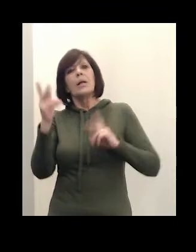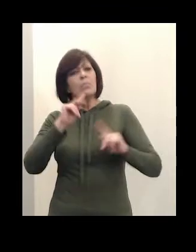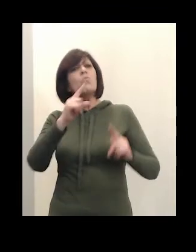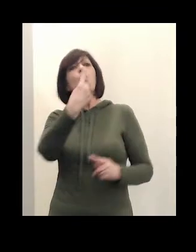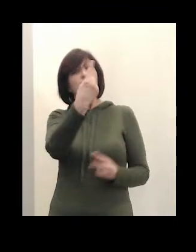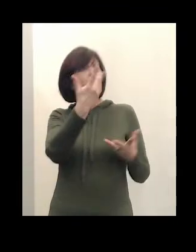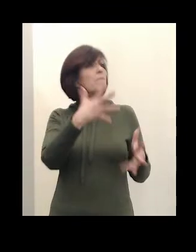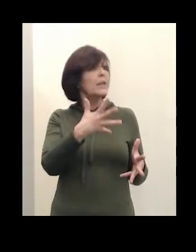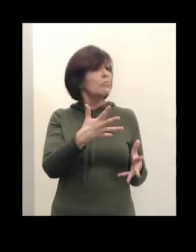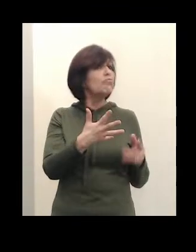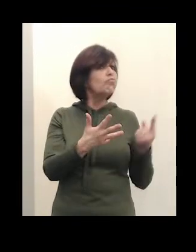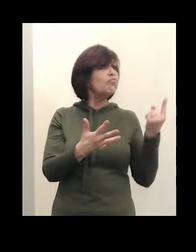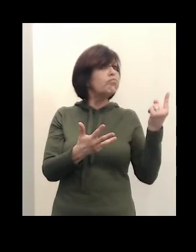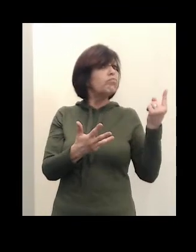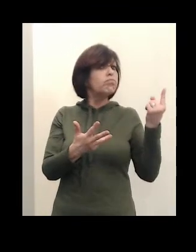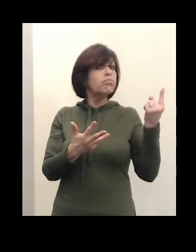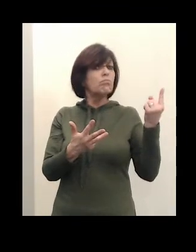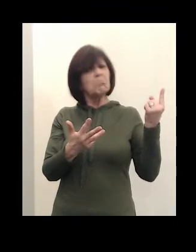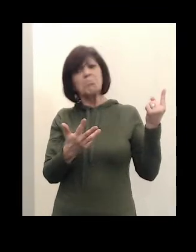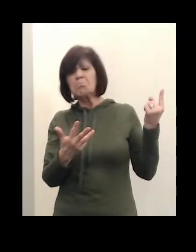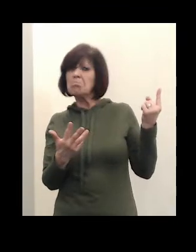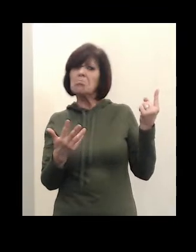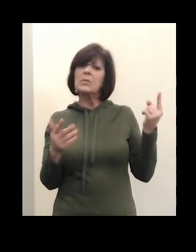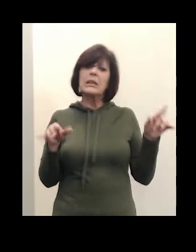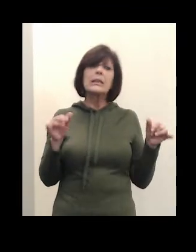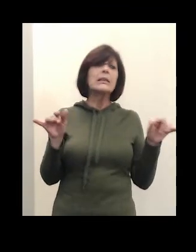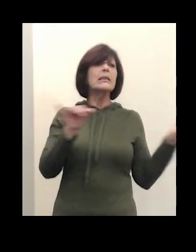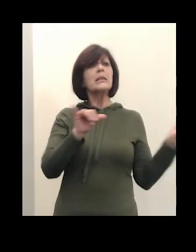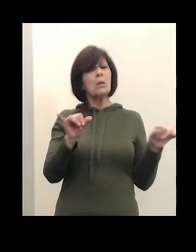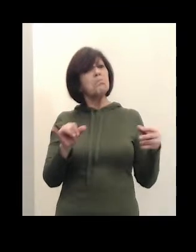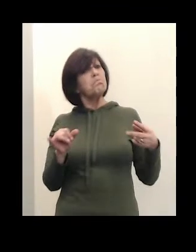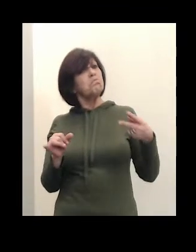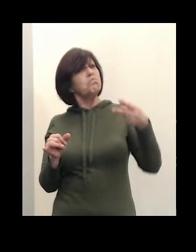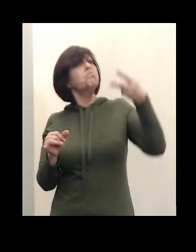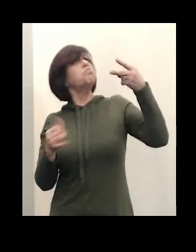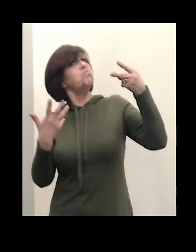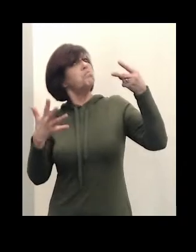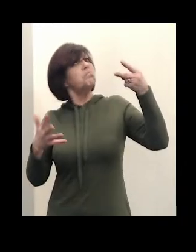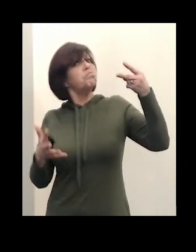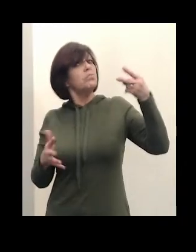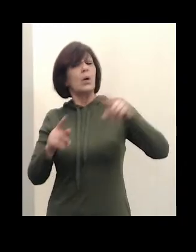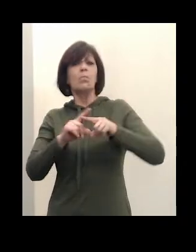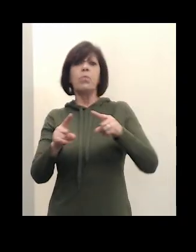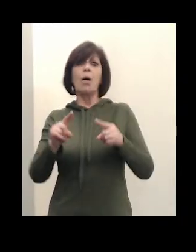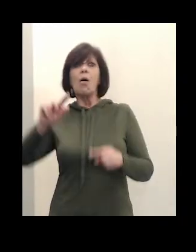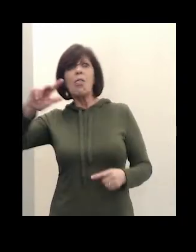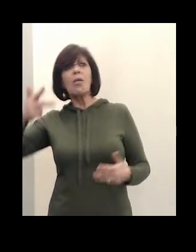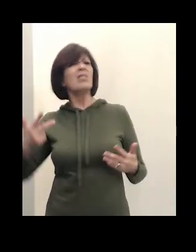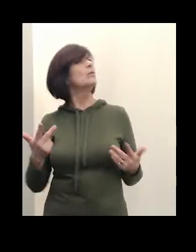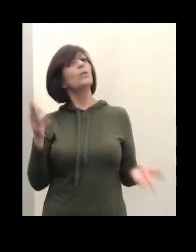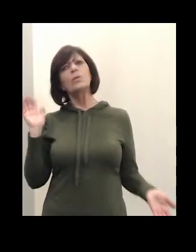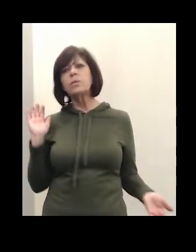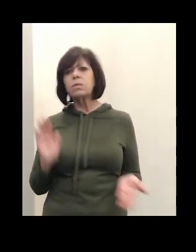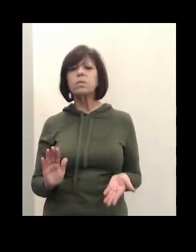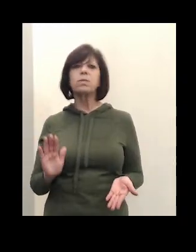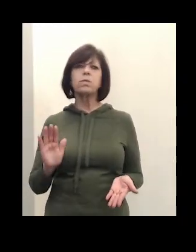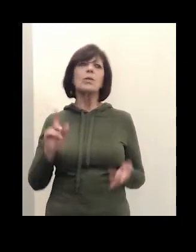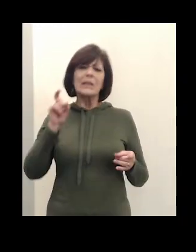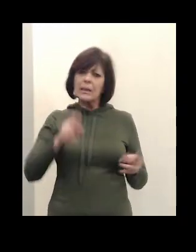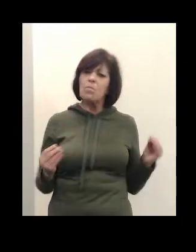pretty much comparable numbers with regards to second dose, but we have dropped a lot with regards to booster dose, and we know the booster dose protects